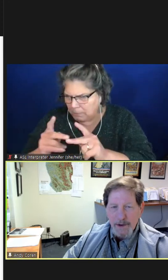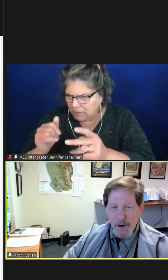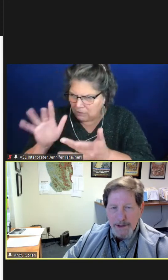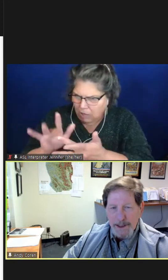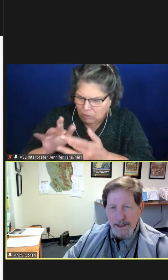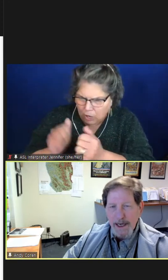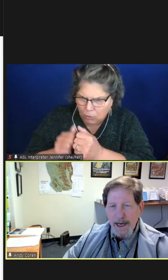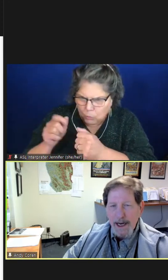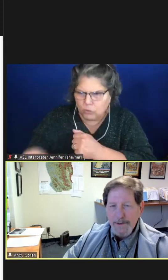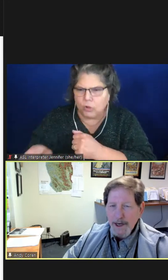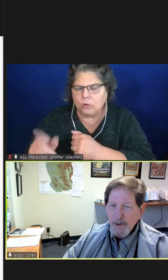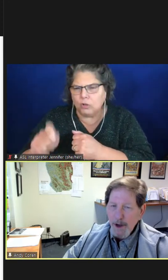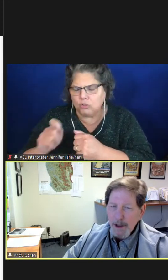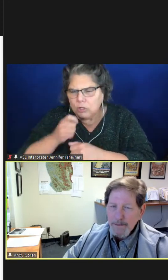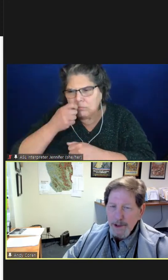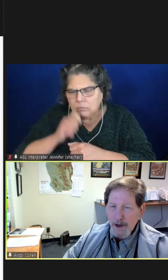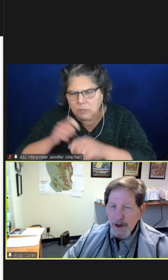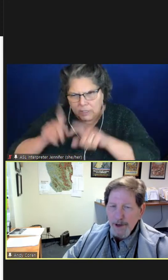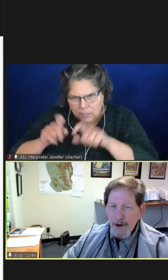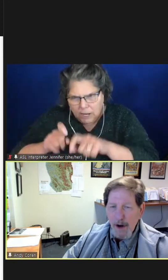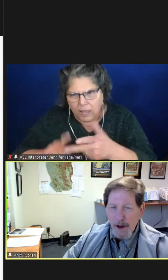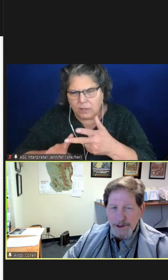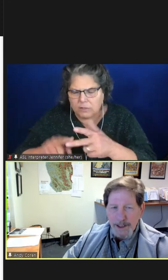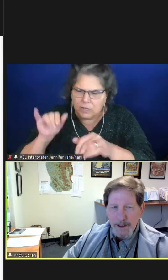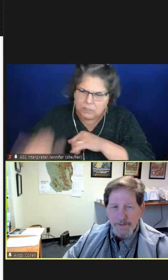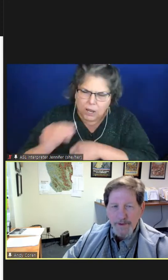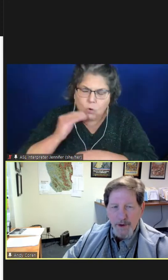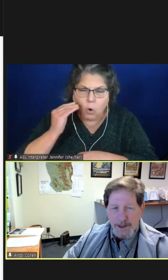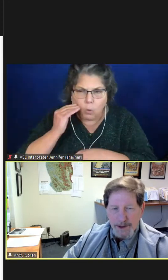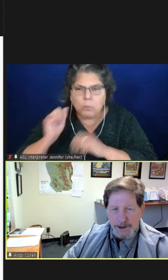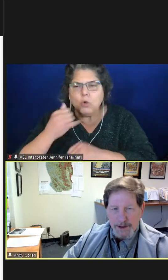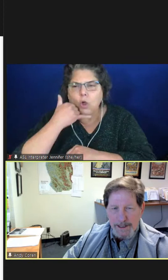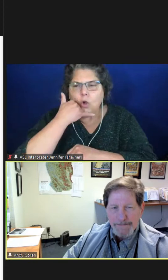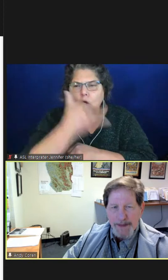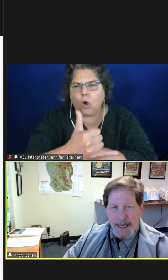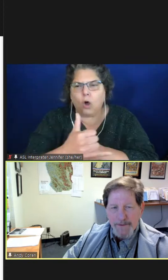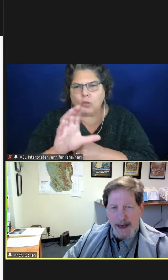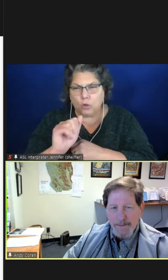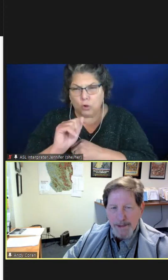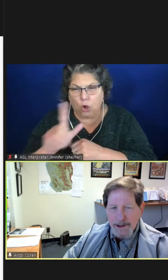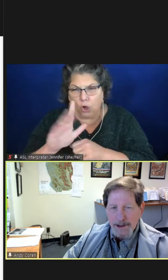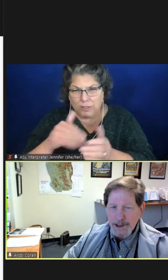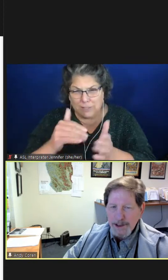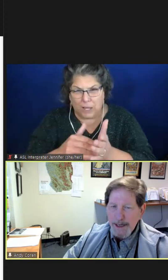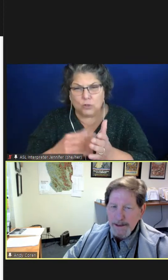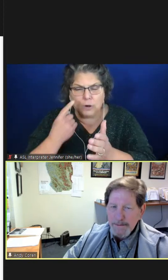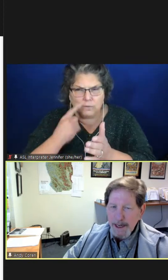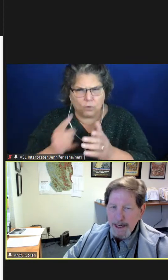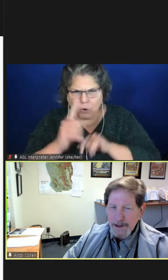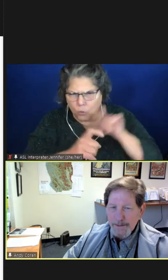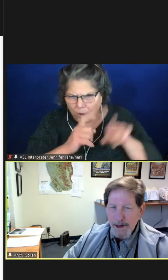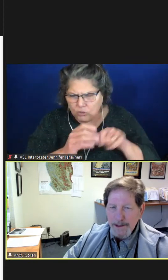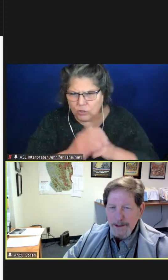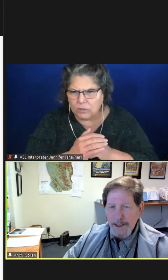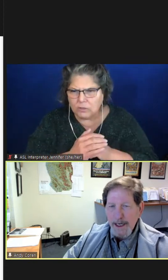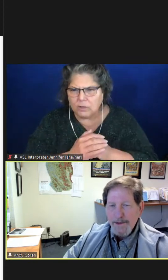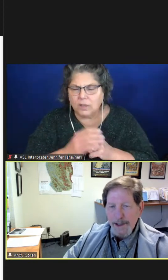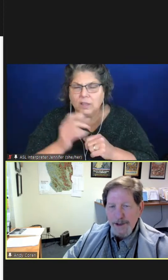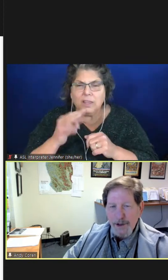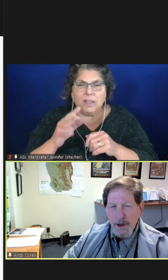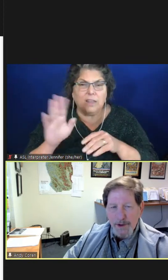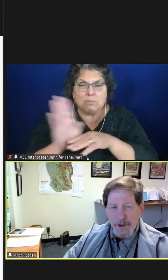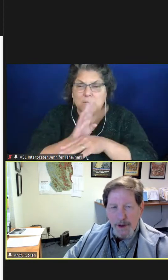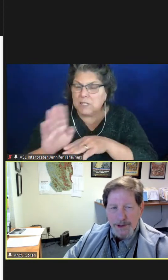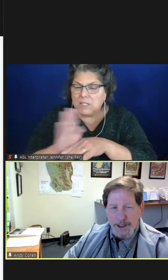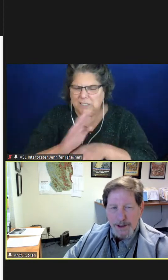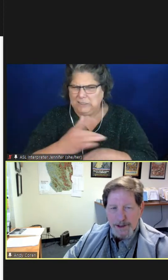test and quarantine, and they are welcome to call the call center for questions. If outbreaks are expected by enterprises, they